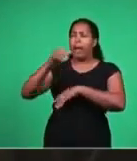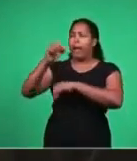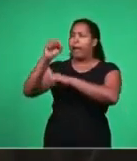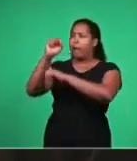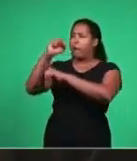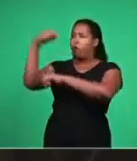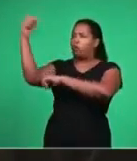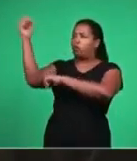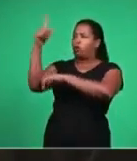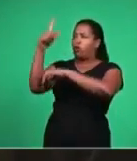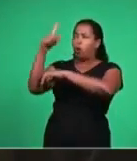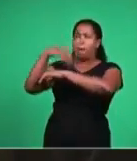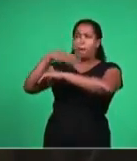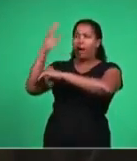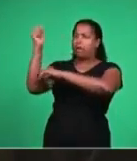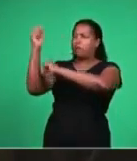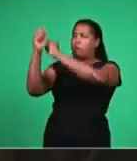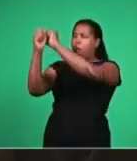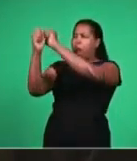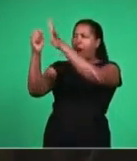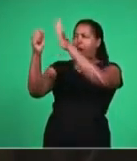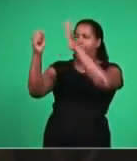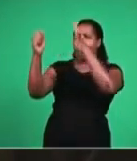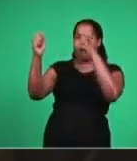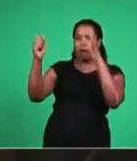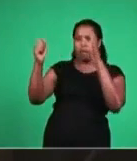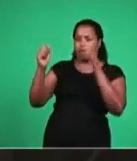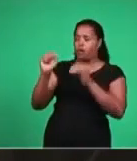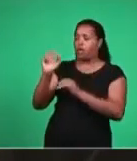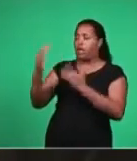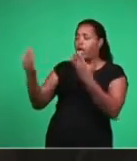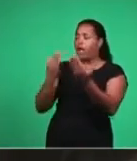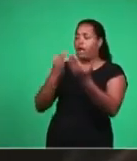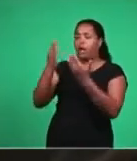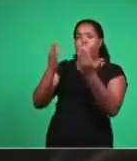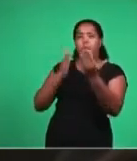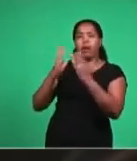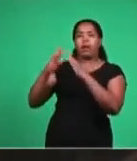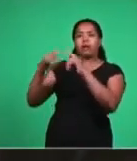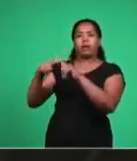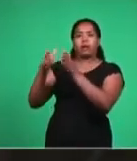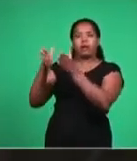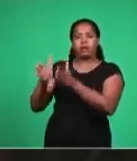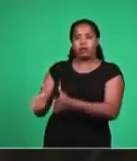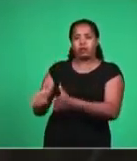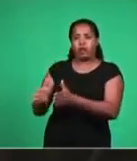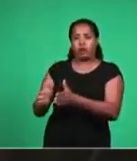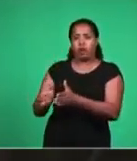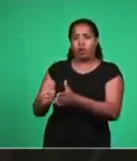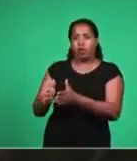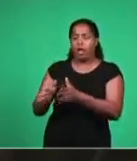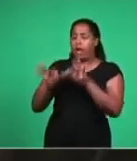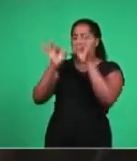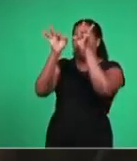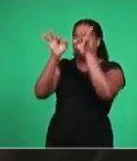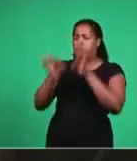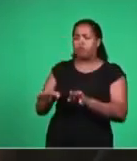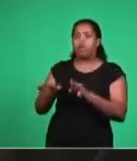Clear as the sun, it's the light, it's the revelation. This all identifies the faithful